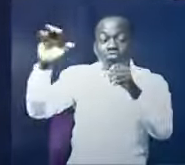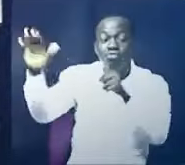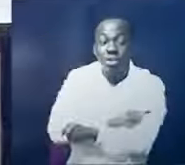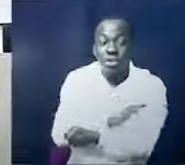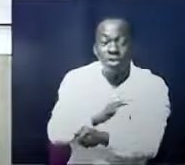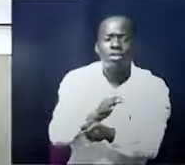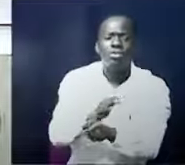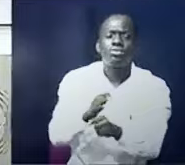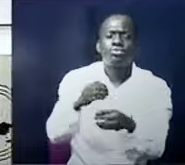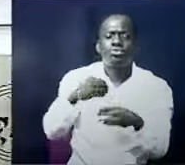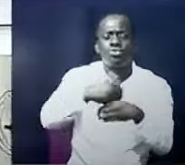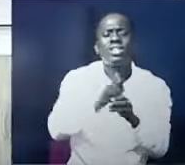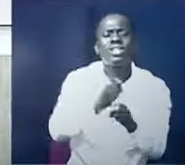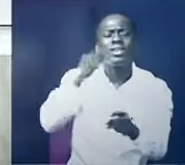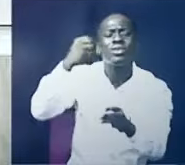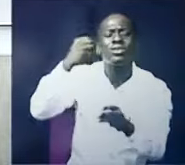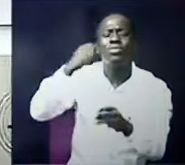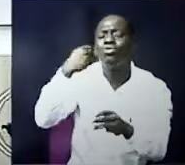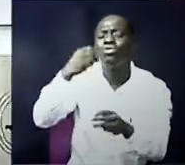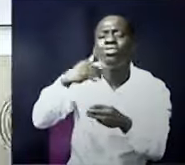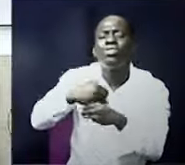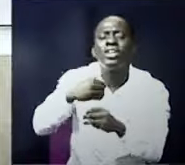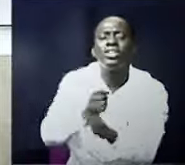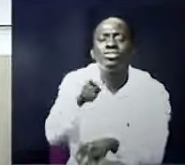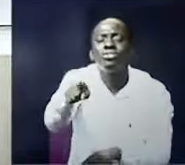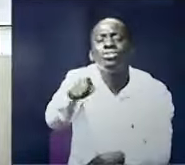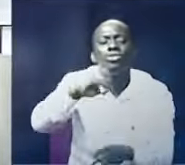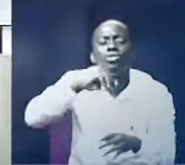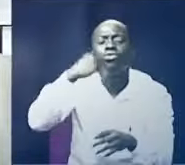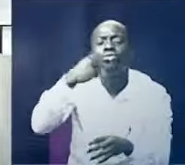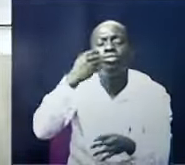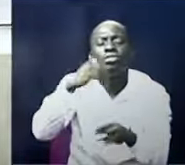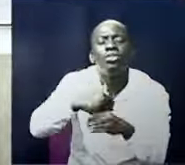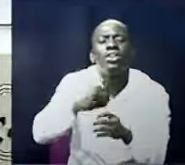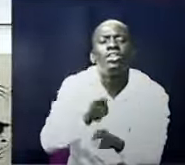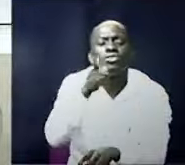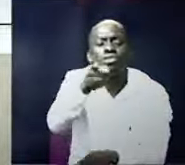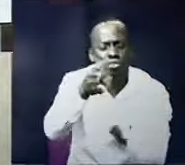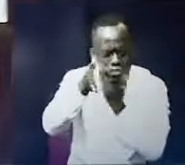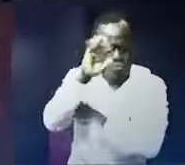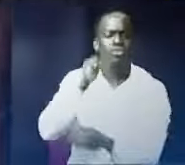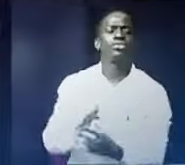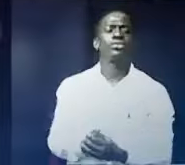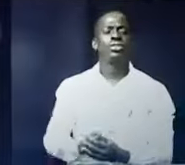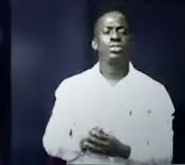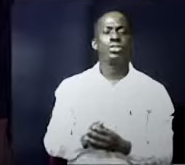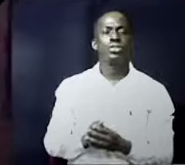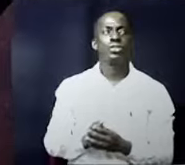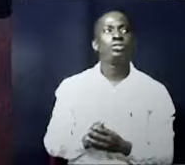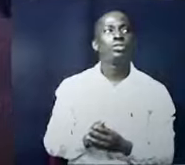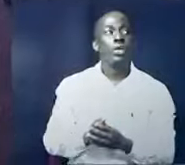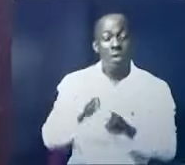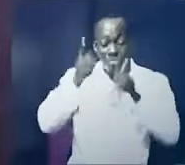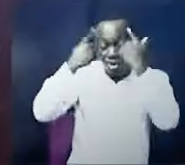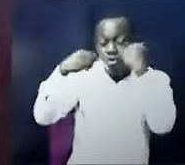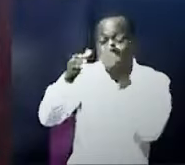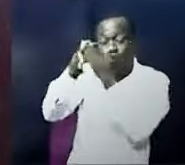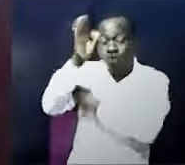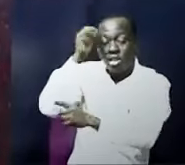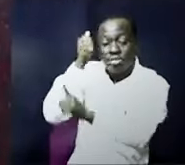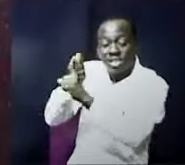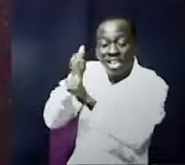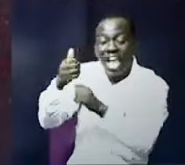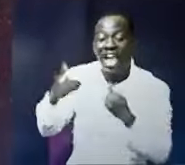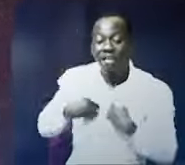has knitted us together for a purpose. So when you get born again, he